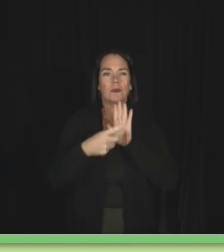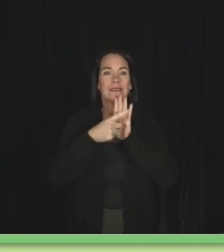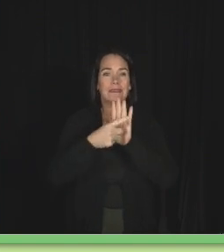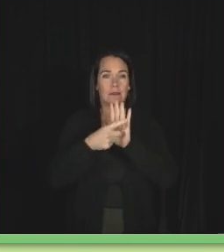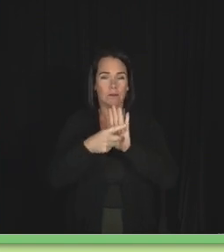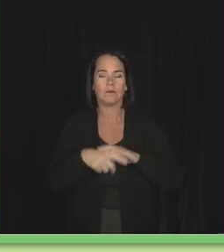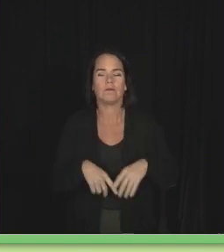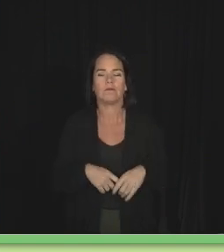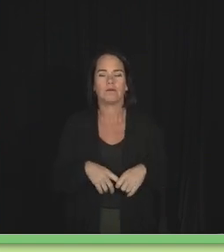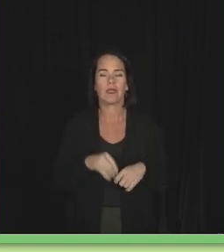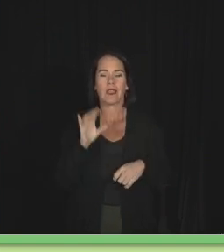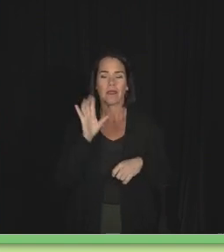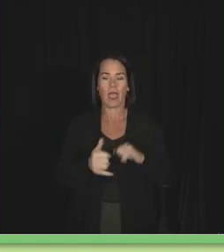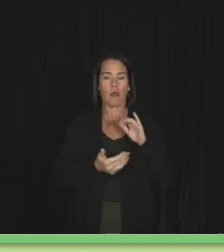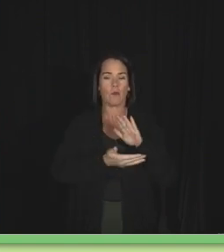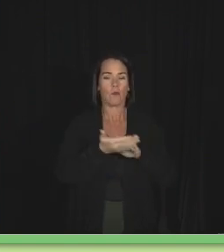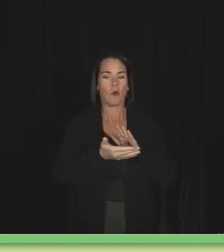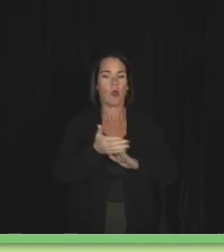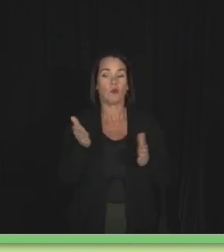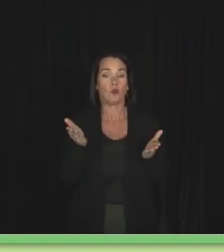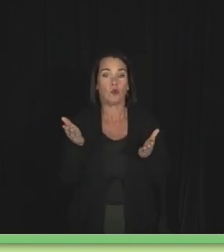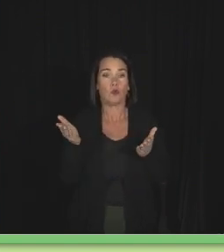running a serving workload on a